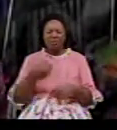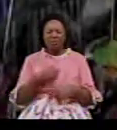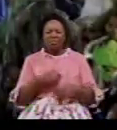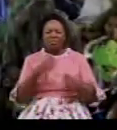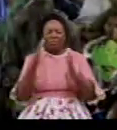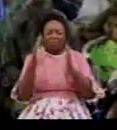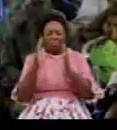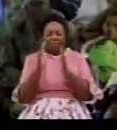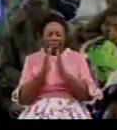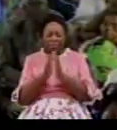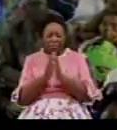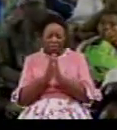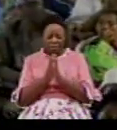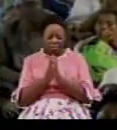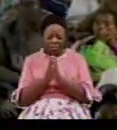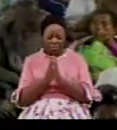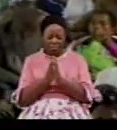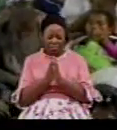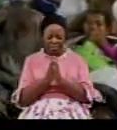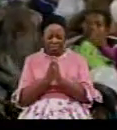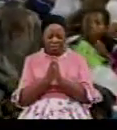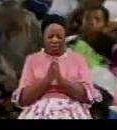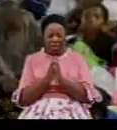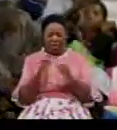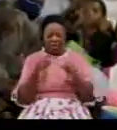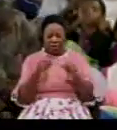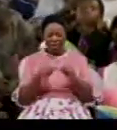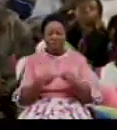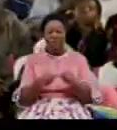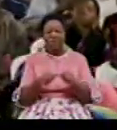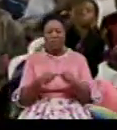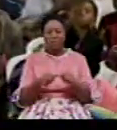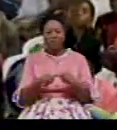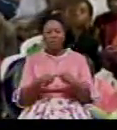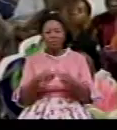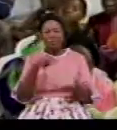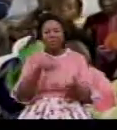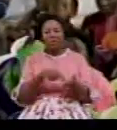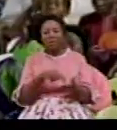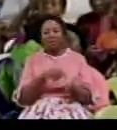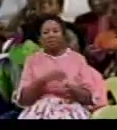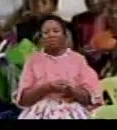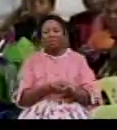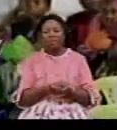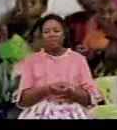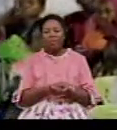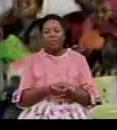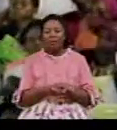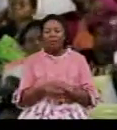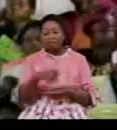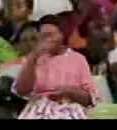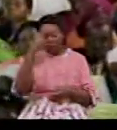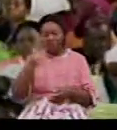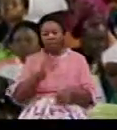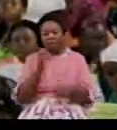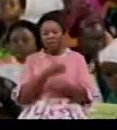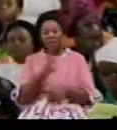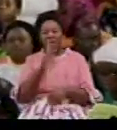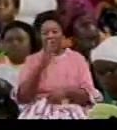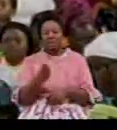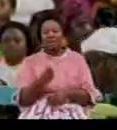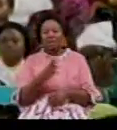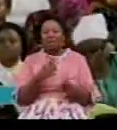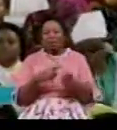link that is displayed. Keep on standing. Please ensure right complete there, it and forward it. All